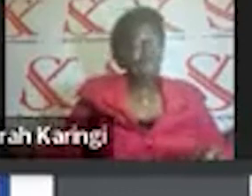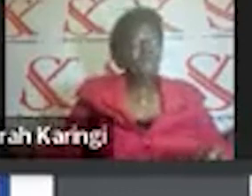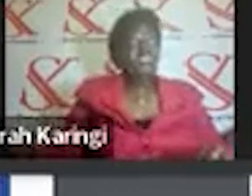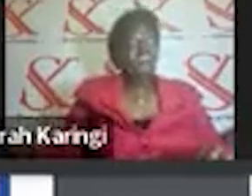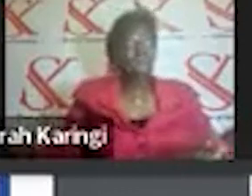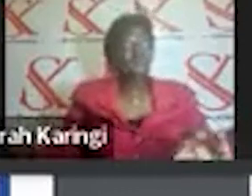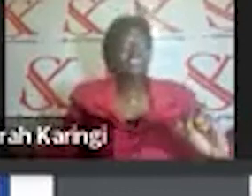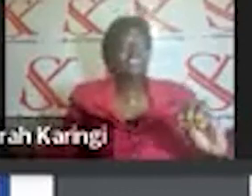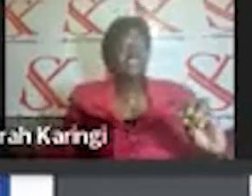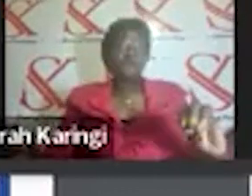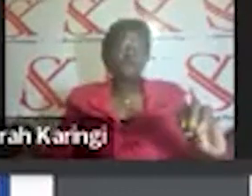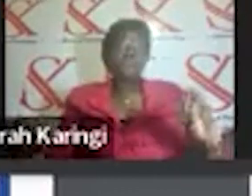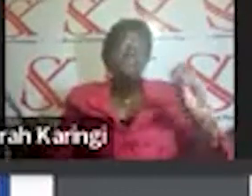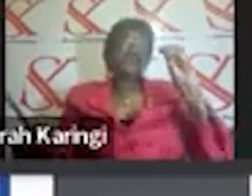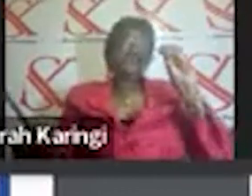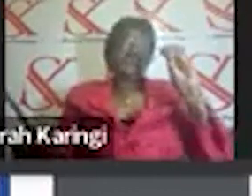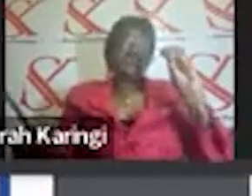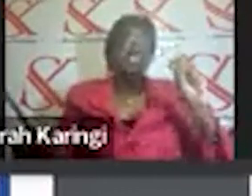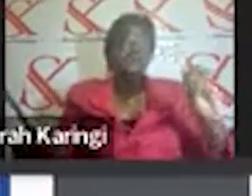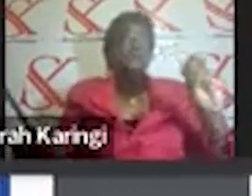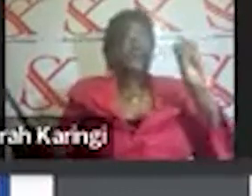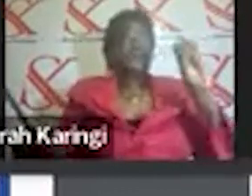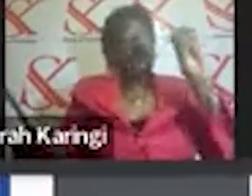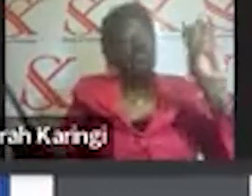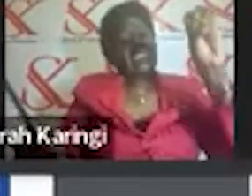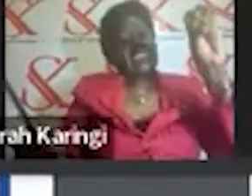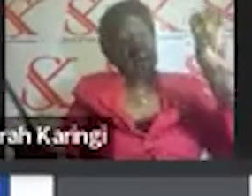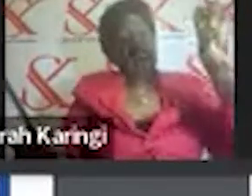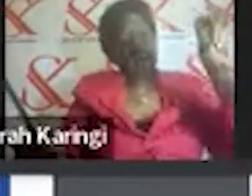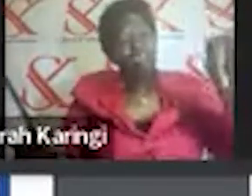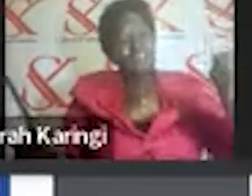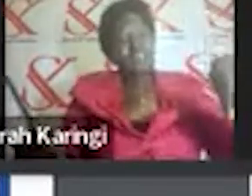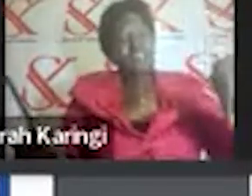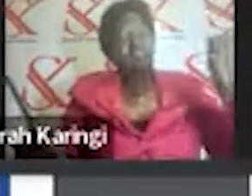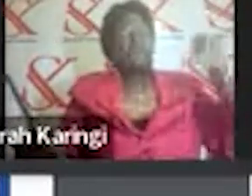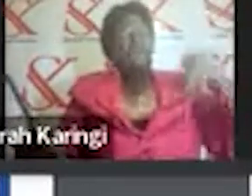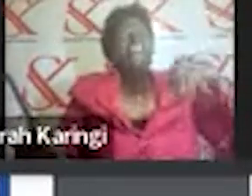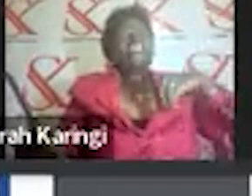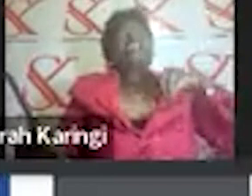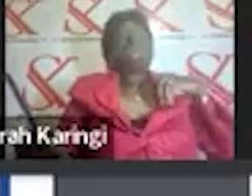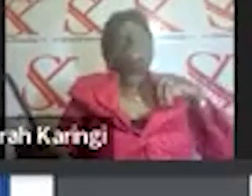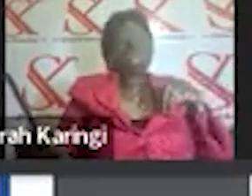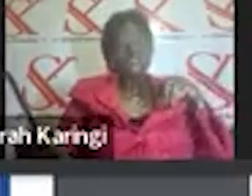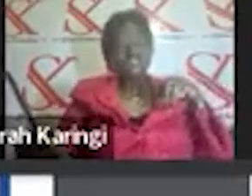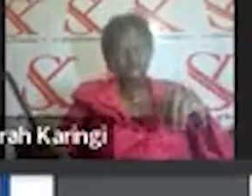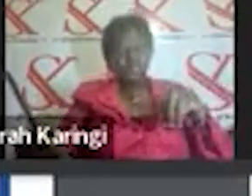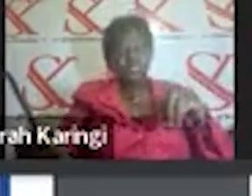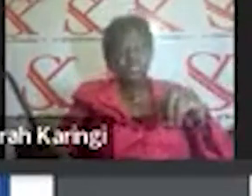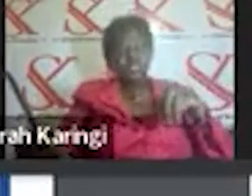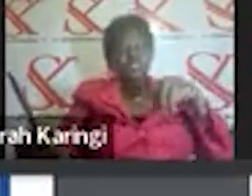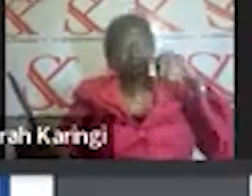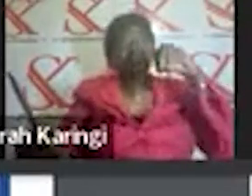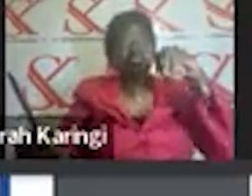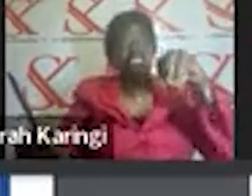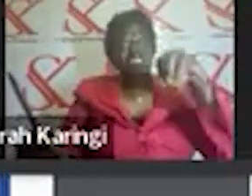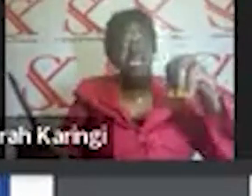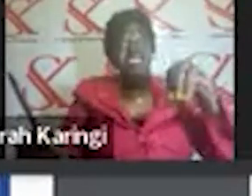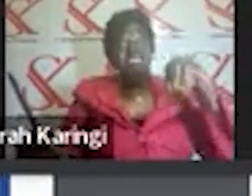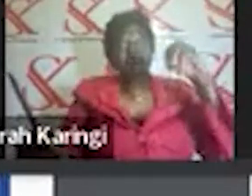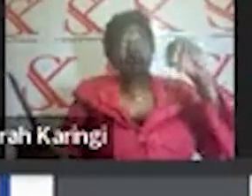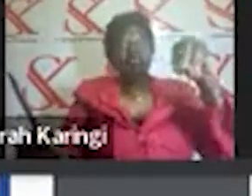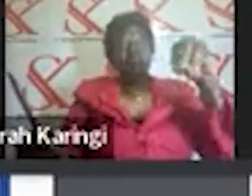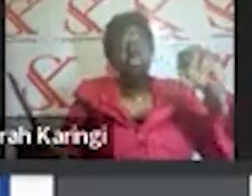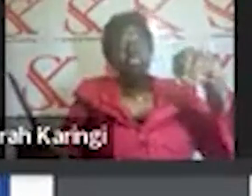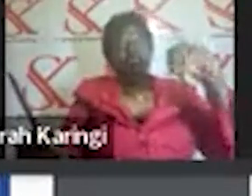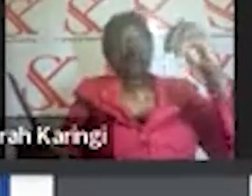after that, what we need to do is, of course, we need to know that we don't just have to focus on what can I get from somebody. The thing here